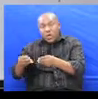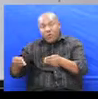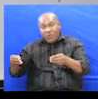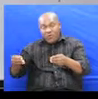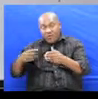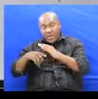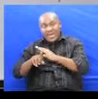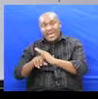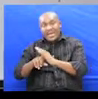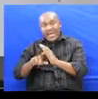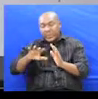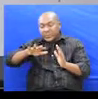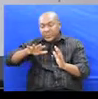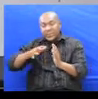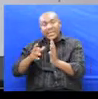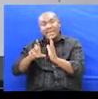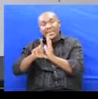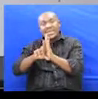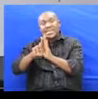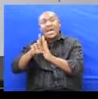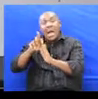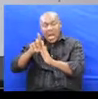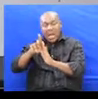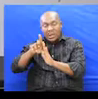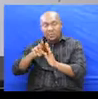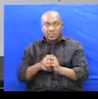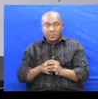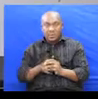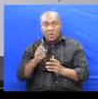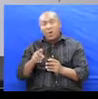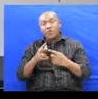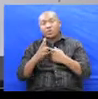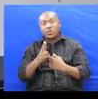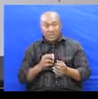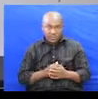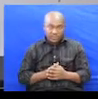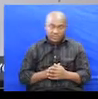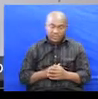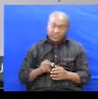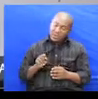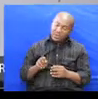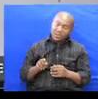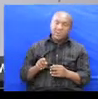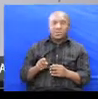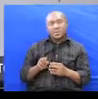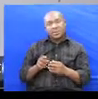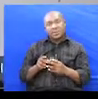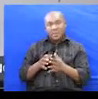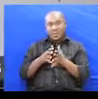in a liter of solution. That is the definition